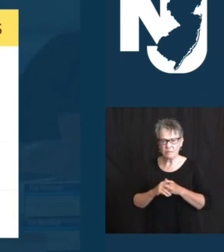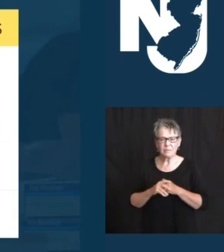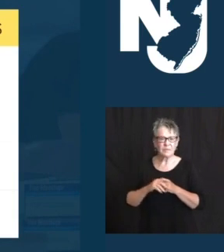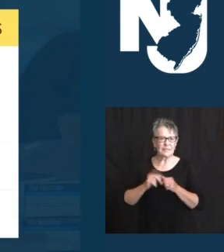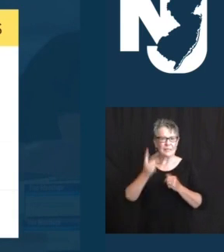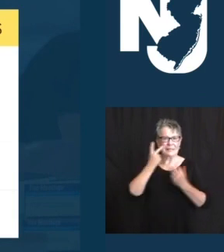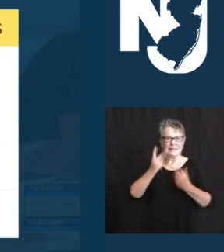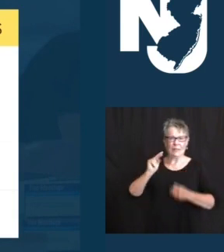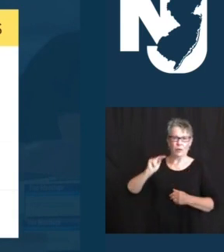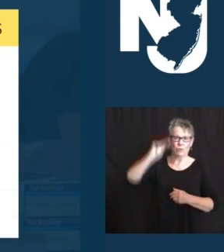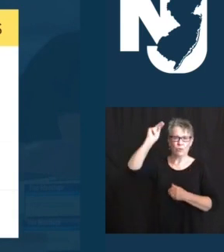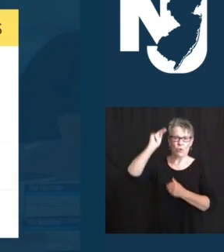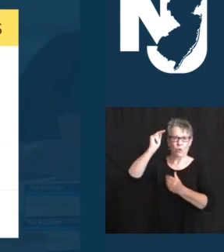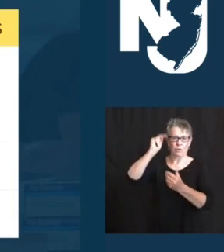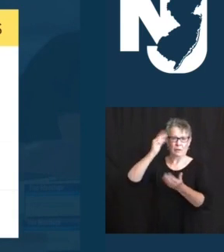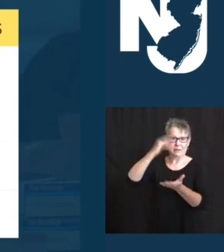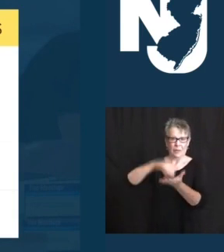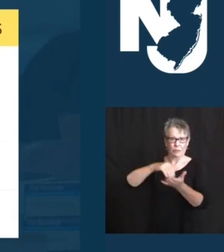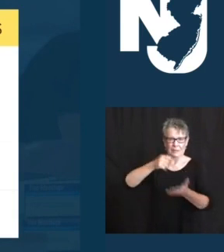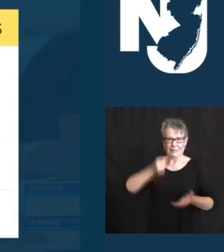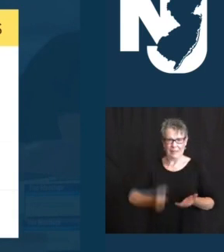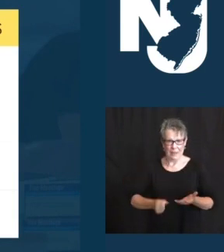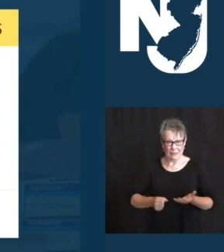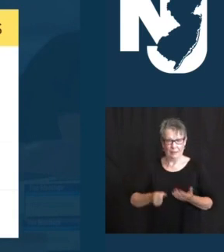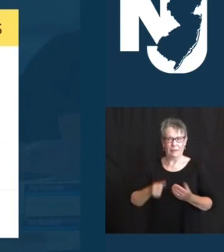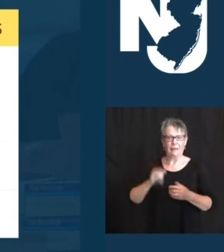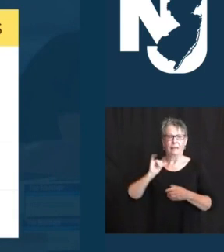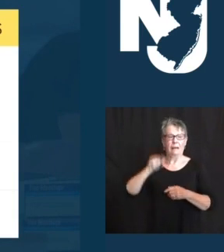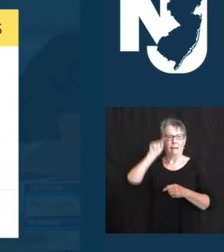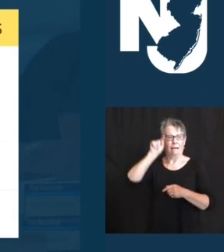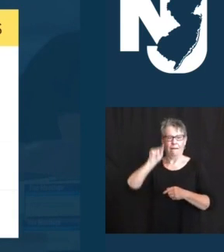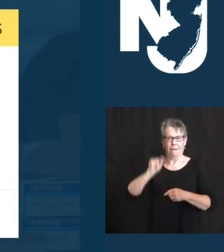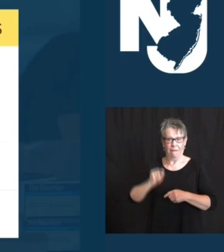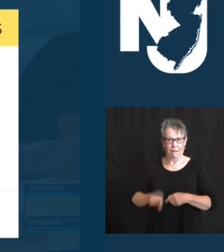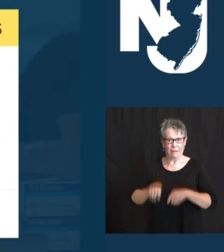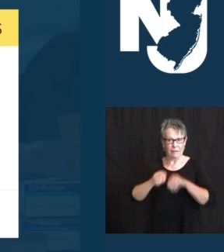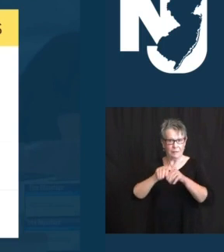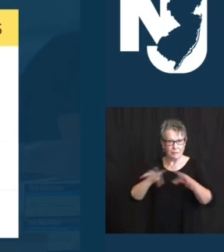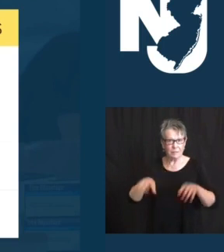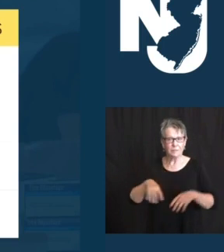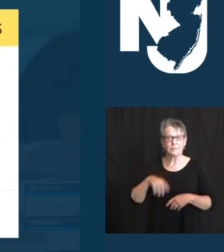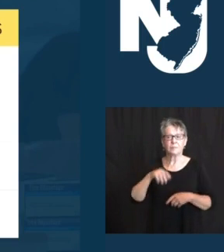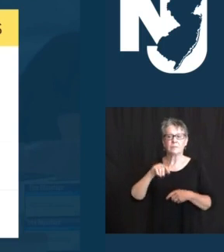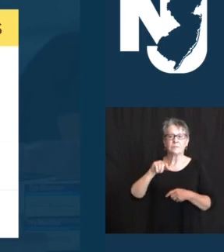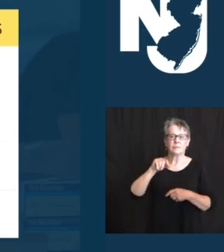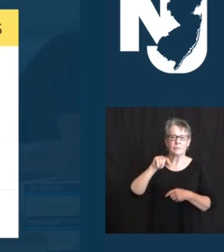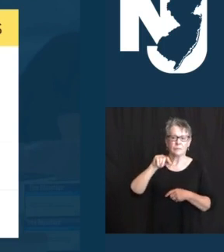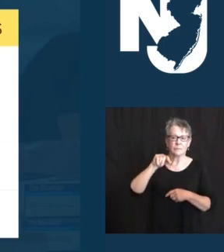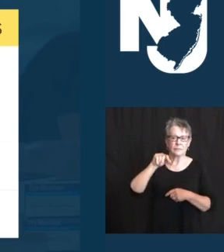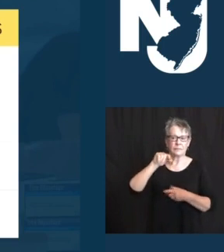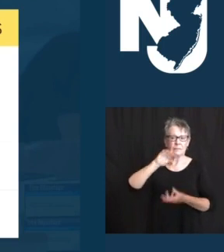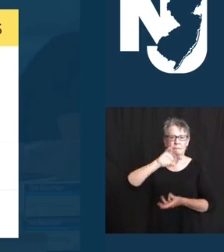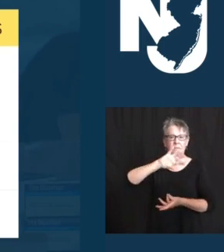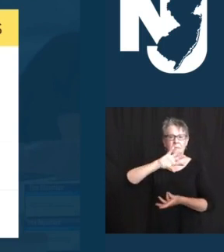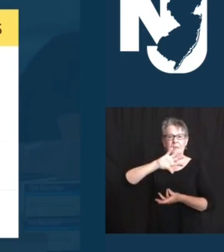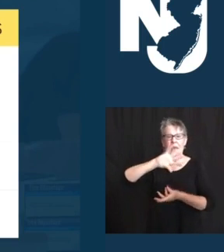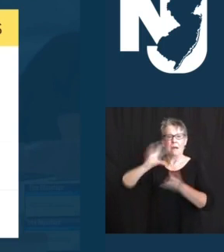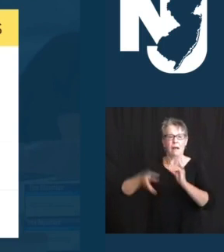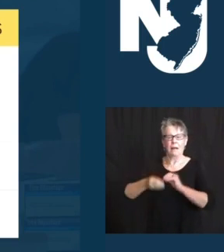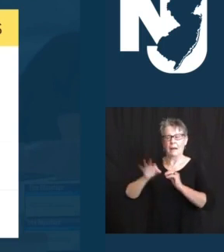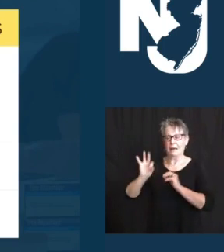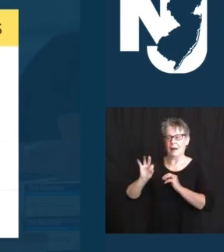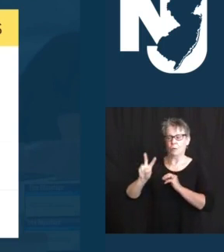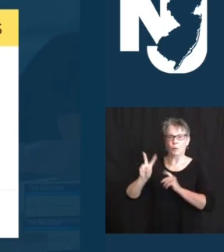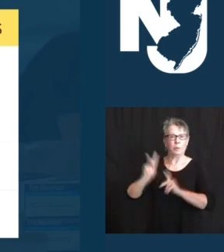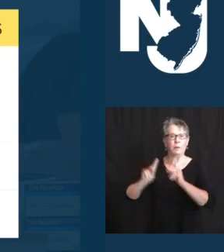64 COVID-19 positive admissions and 92 live patients left our hospital. Stay there, Danny, for a second. We've added a new